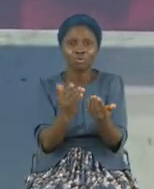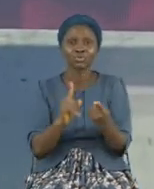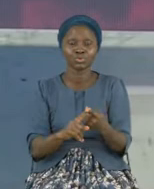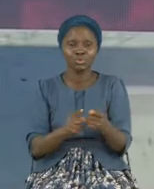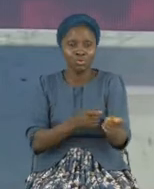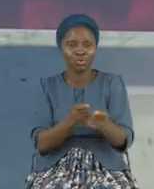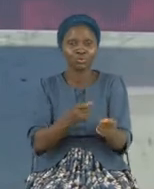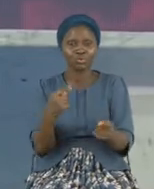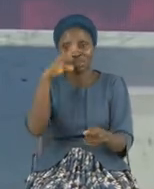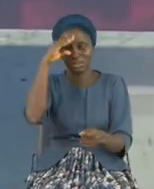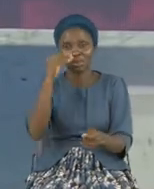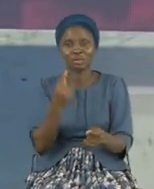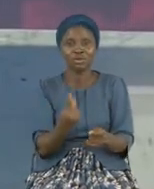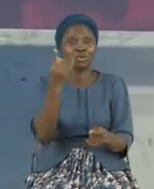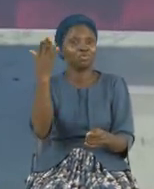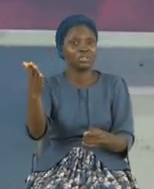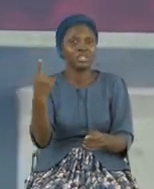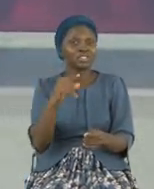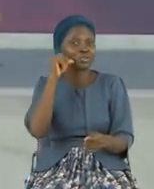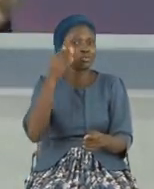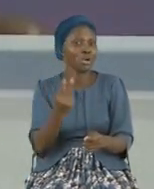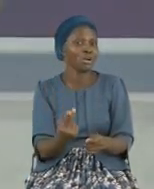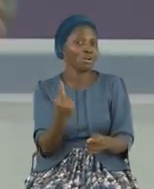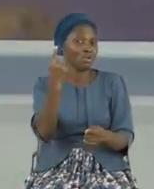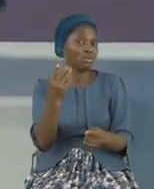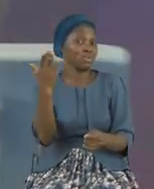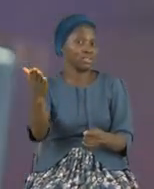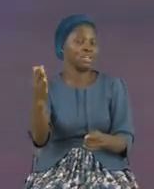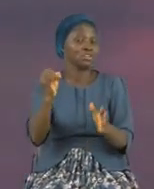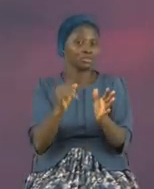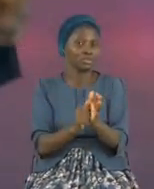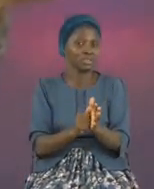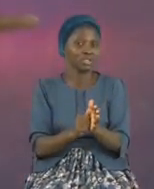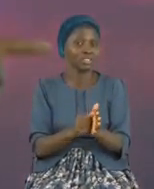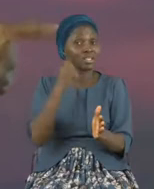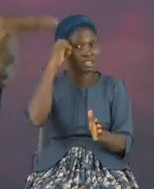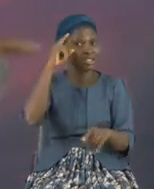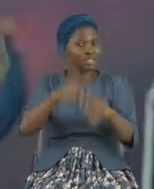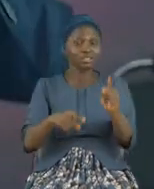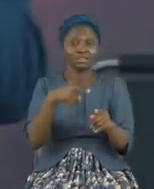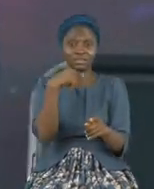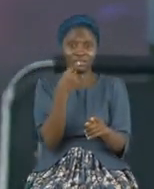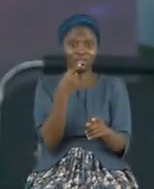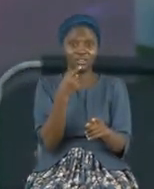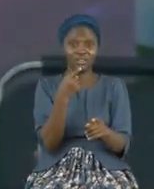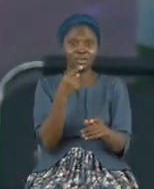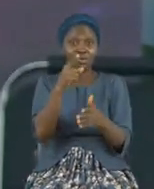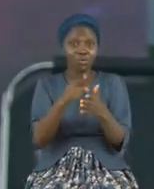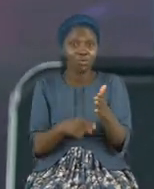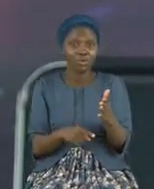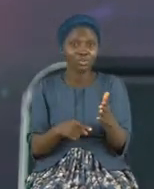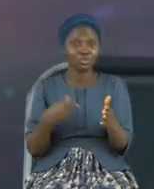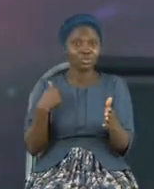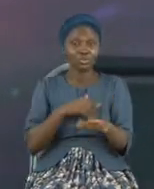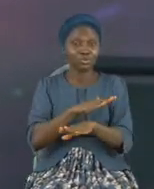the woman up there, so that he cannot say what we don't